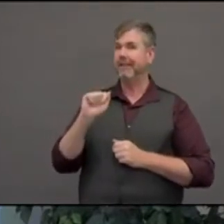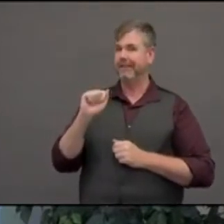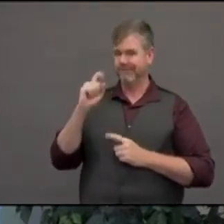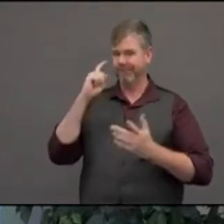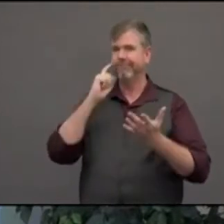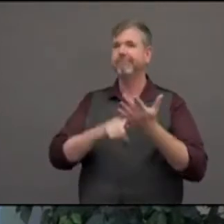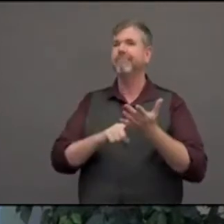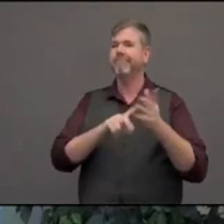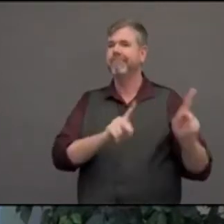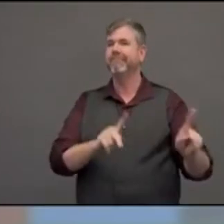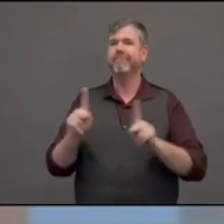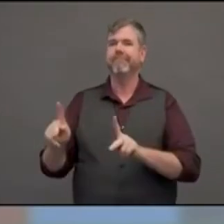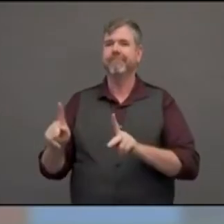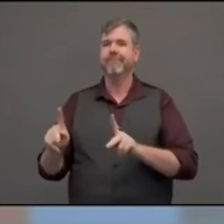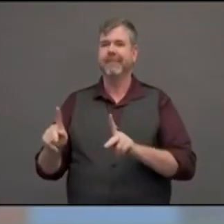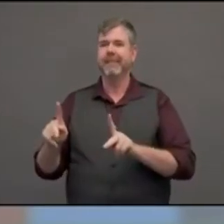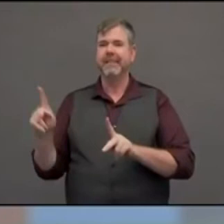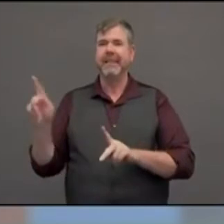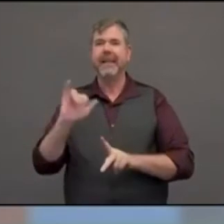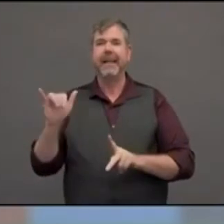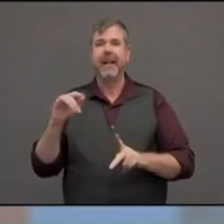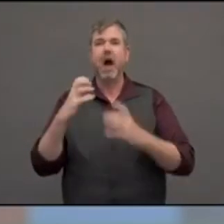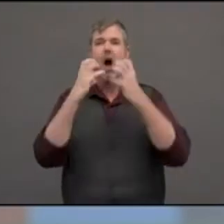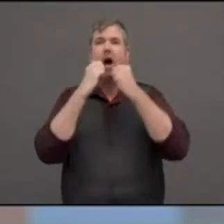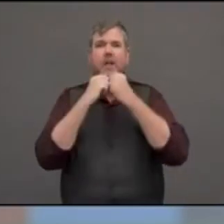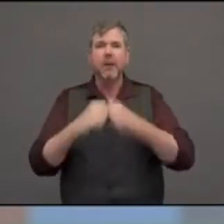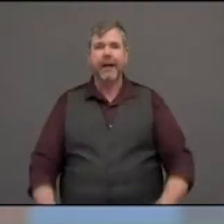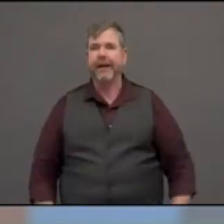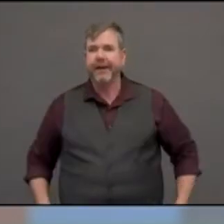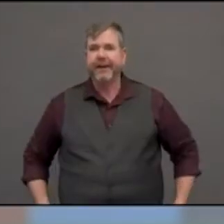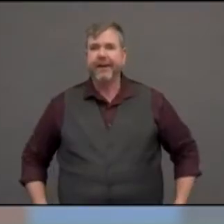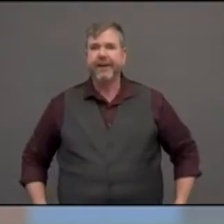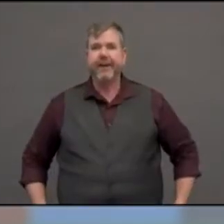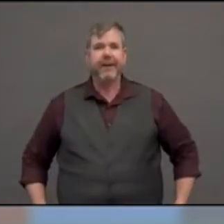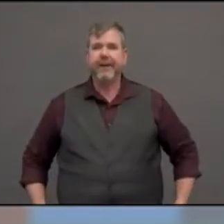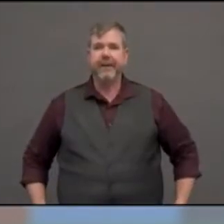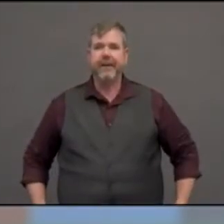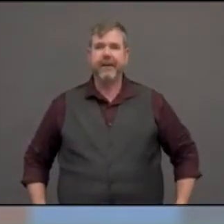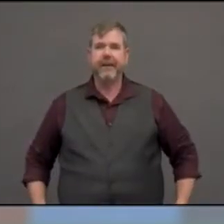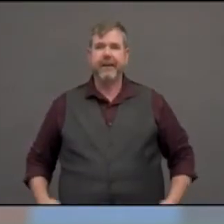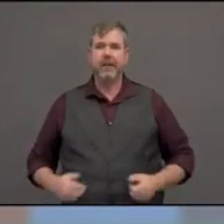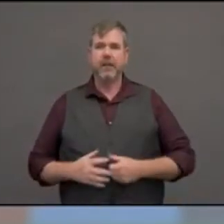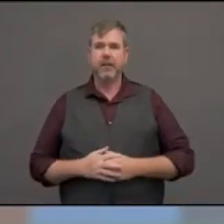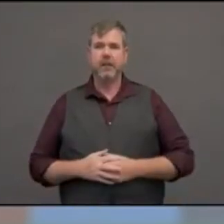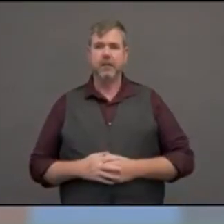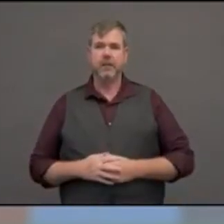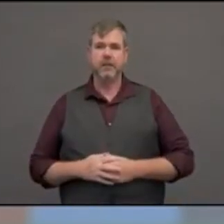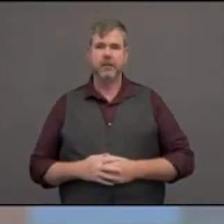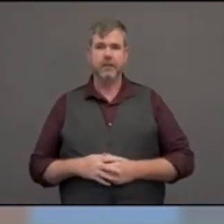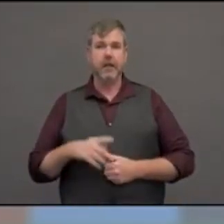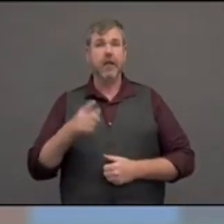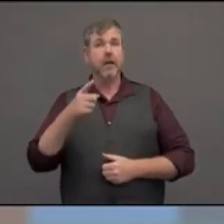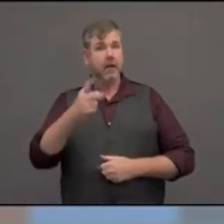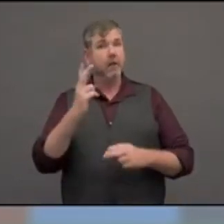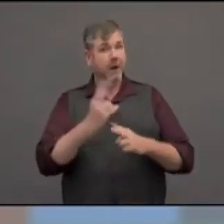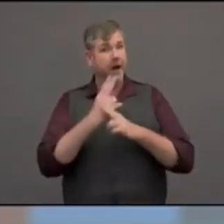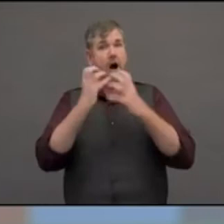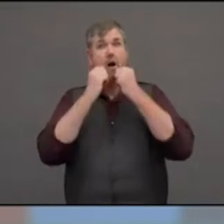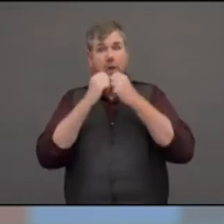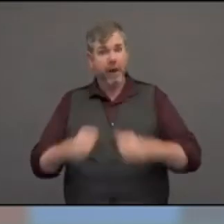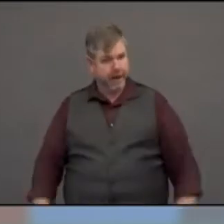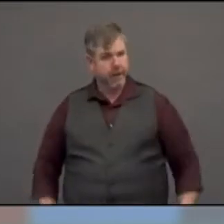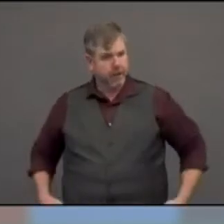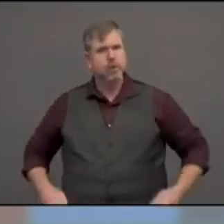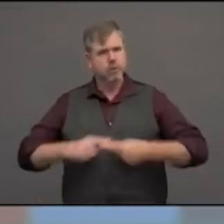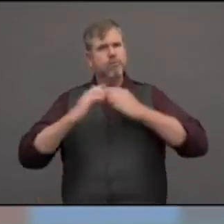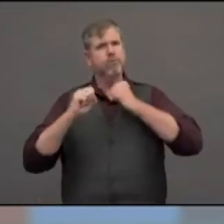And so that is really quite a good analogy, because you wear your underwear to protect yourself. It's